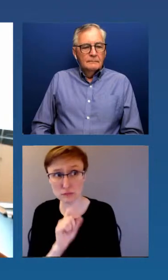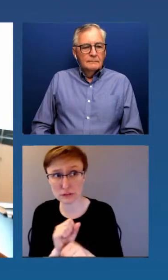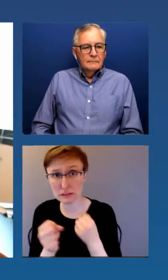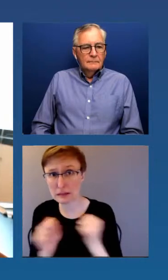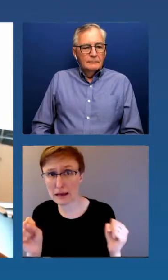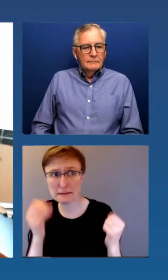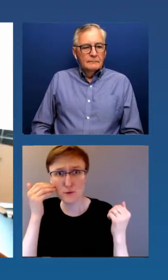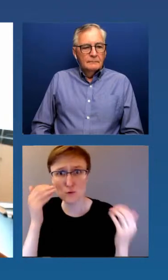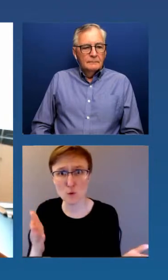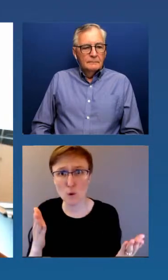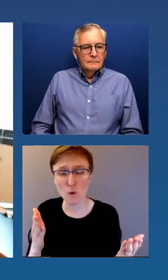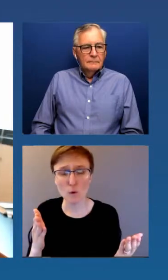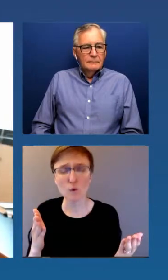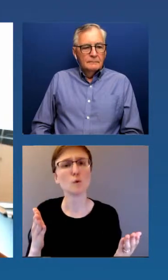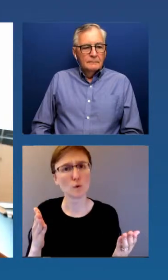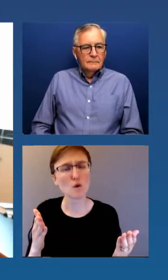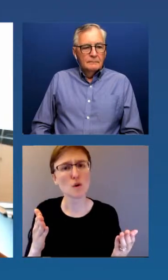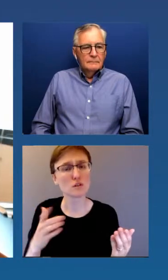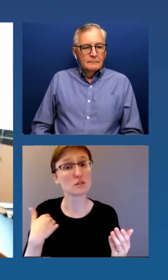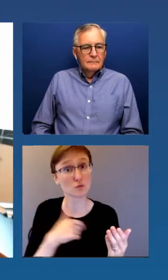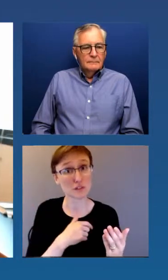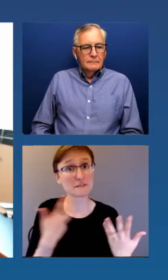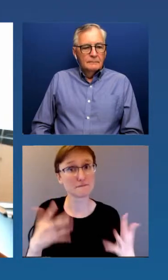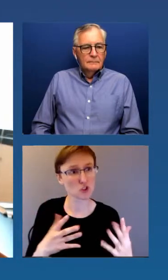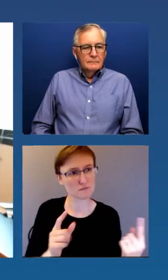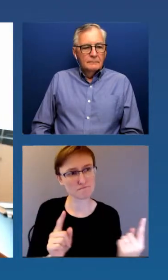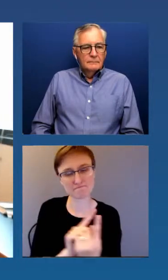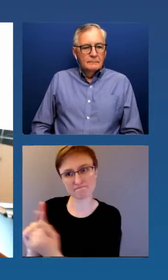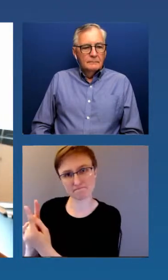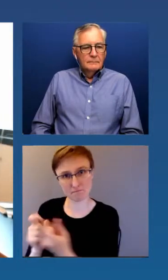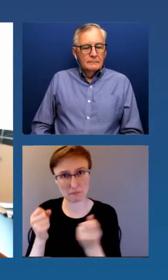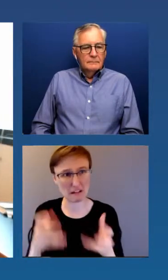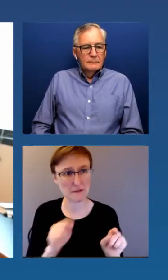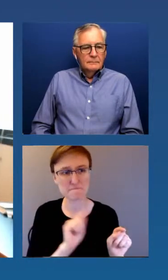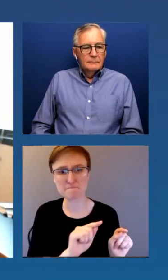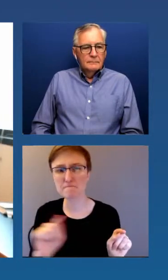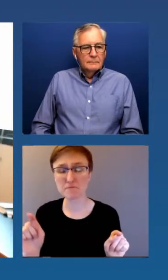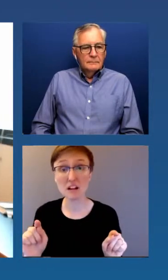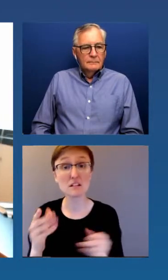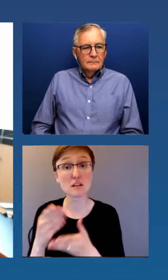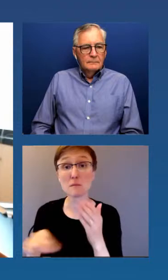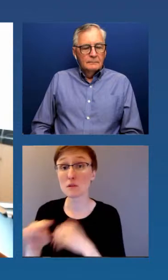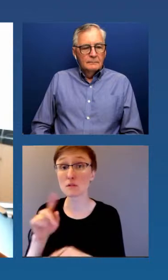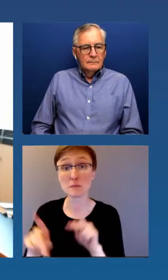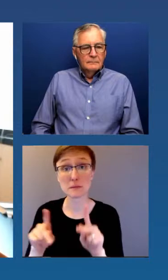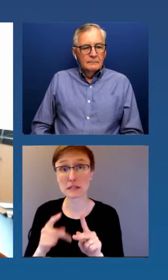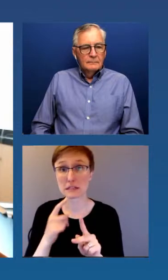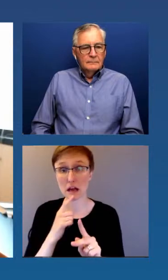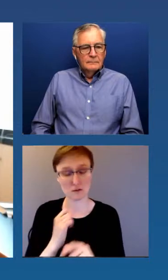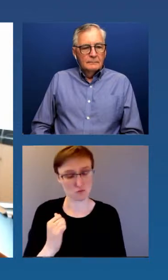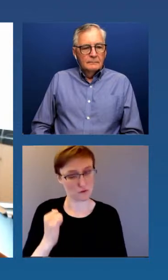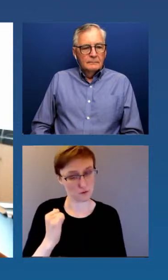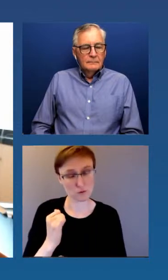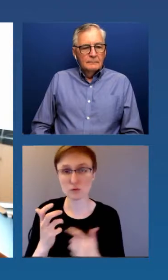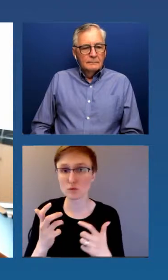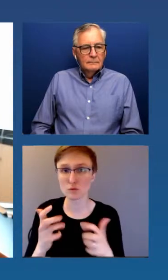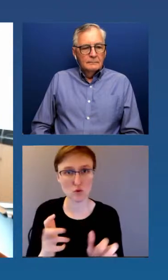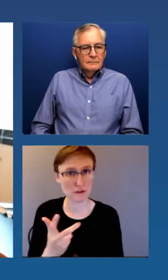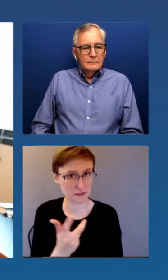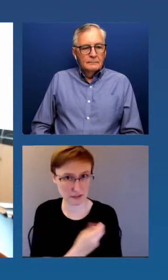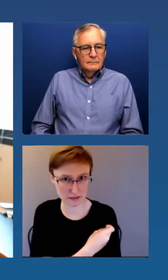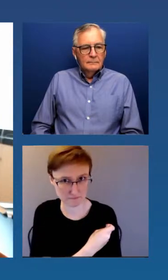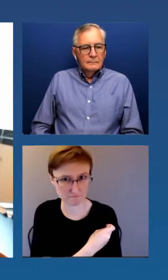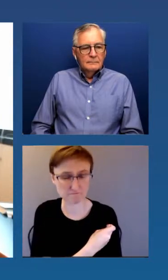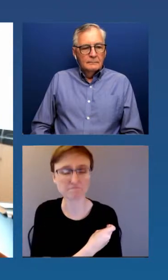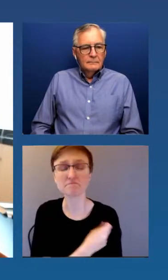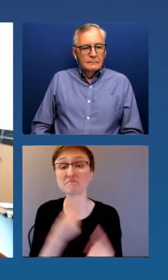efforts, we have come across people who state they will never get vaccinated. In our high-rise vaccine clinics, we came across one such